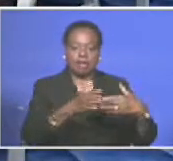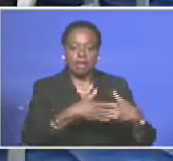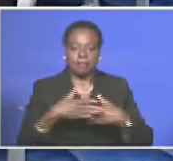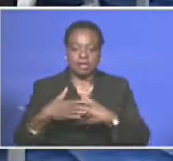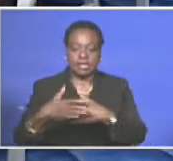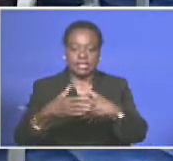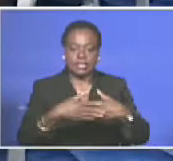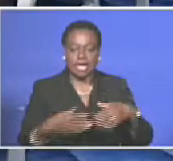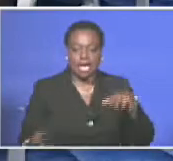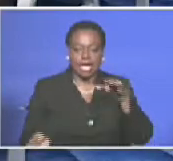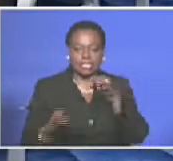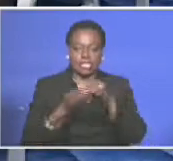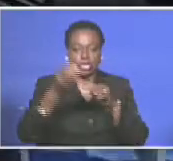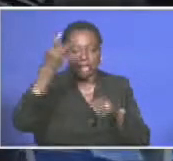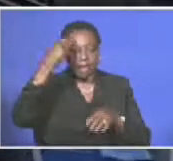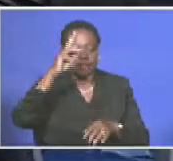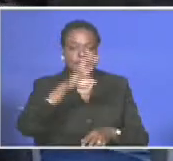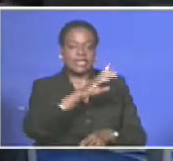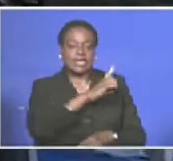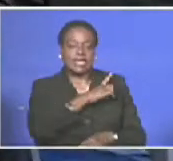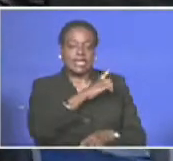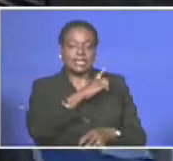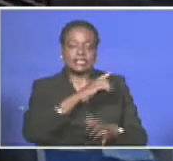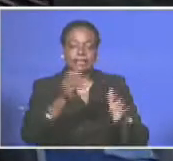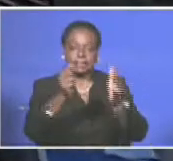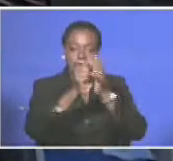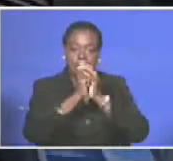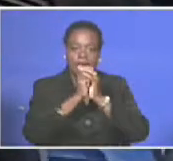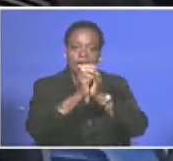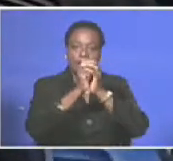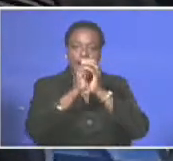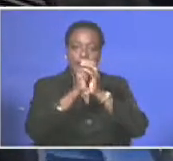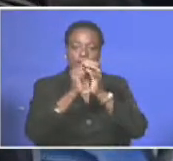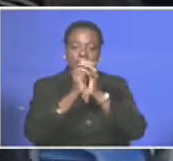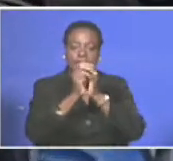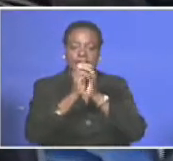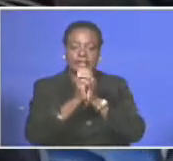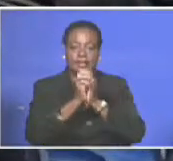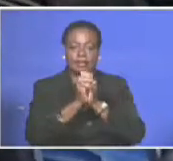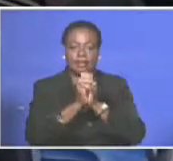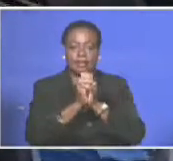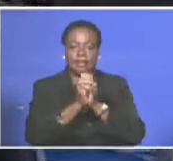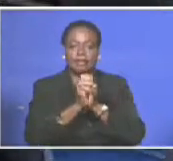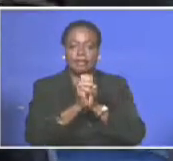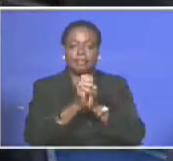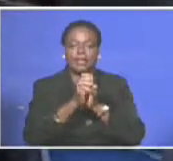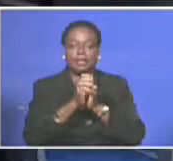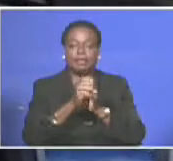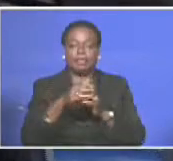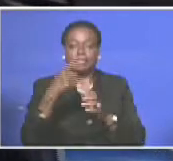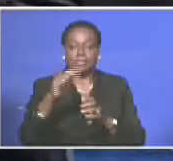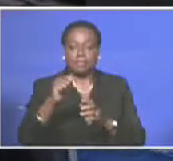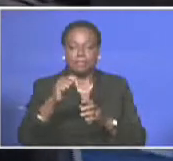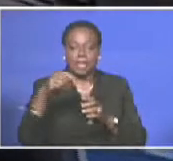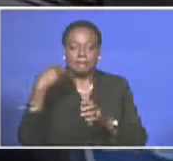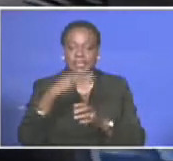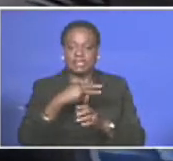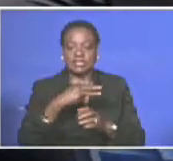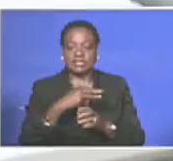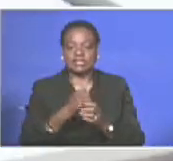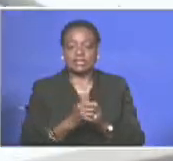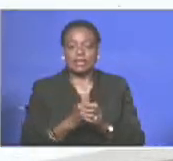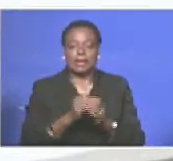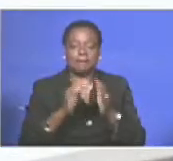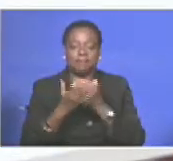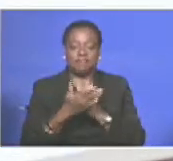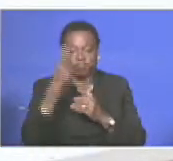Additionally, Mr. Dames applauded members of the Probation and Parole Committee, chaired by former Commissioner of Police Paul Farquharson, for their